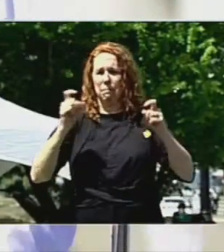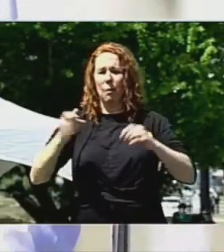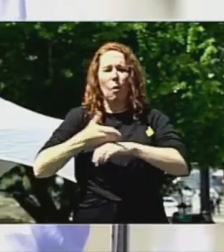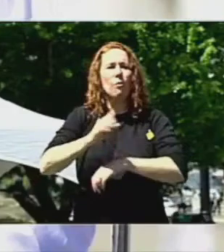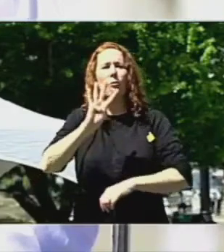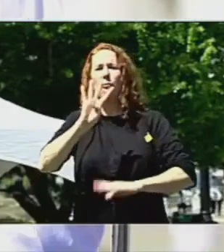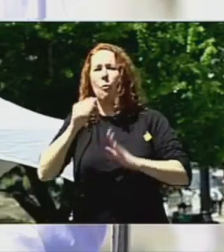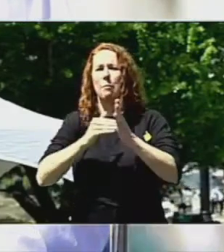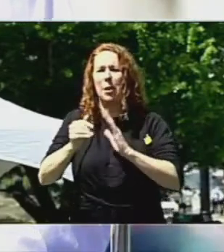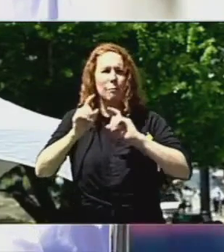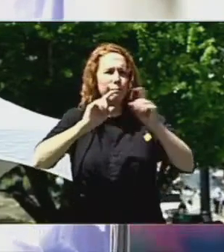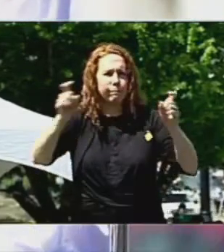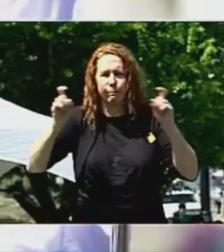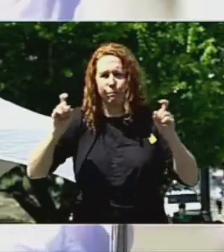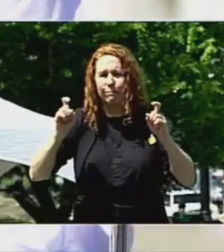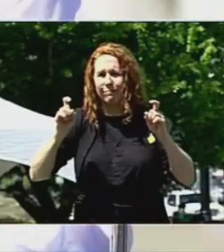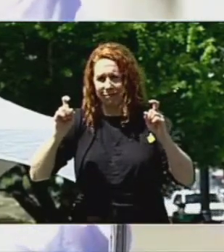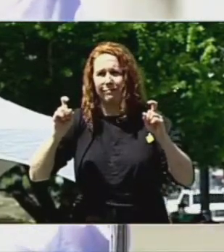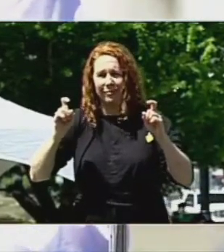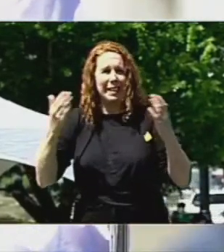now.